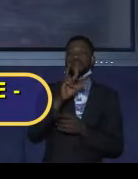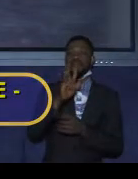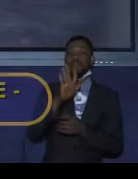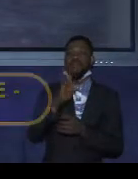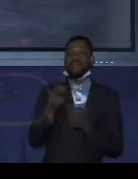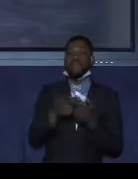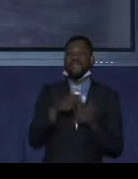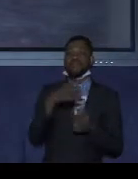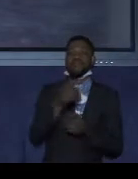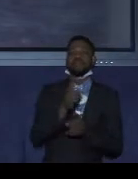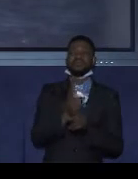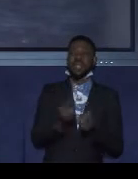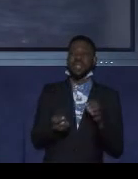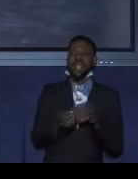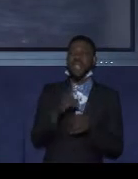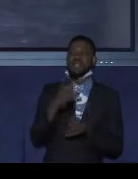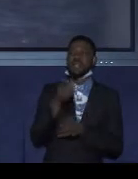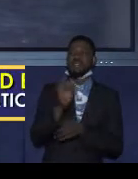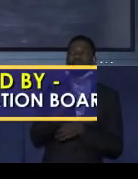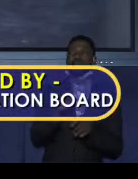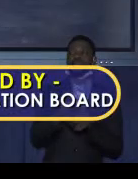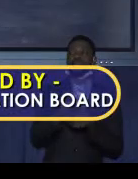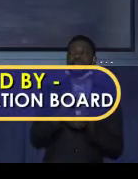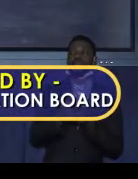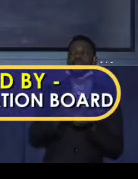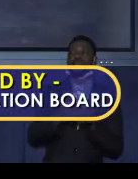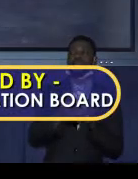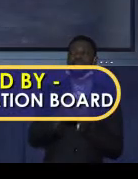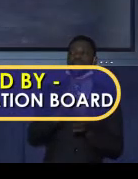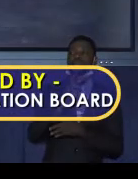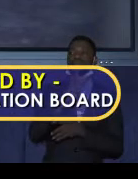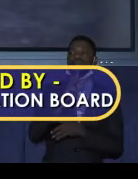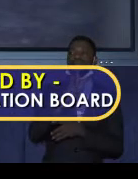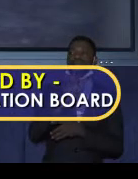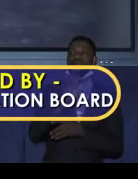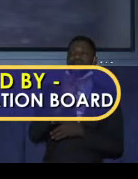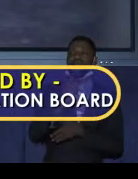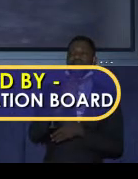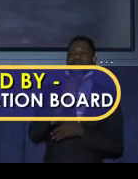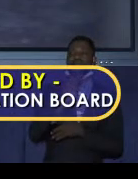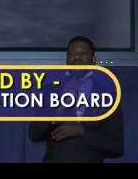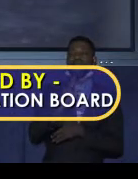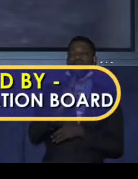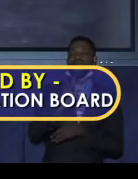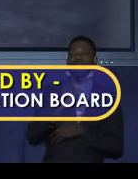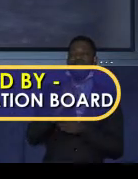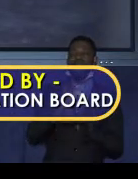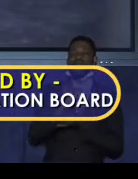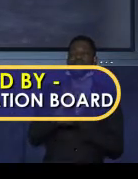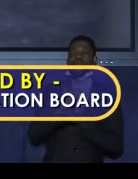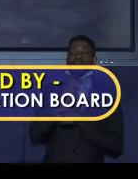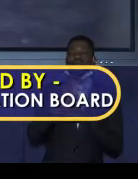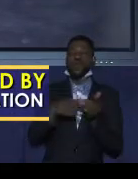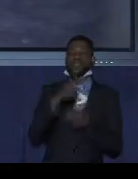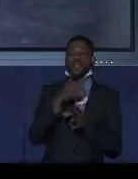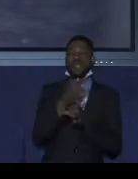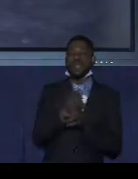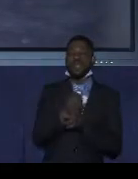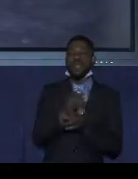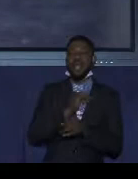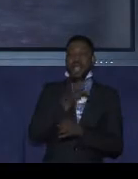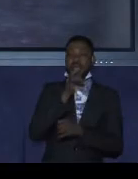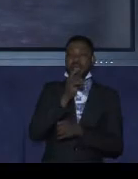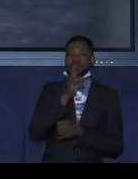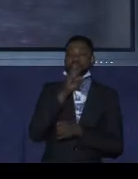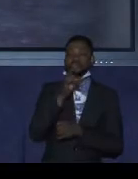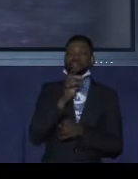So 235 times 10, just add the 0. That is 2350 milliliters. I believe that you got this